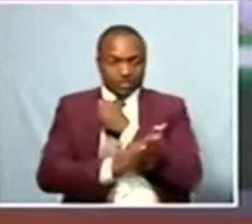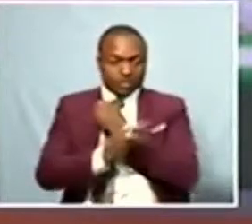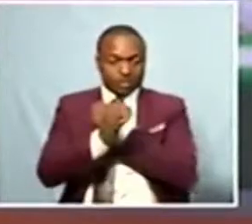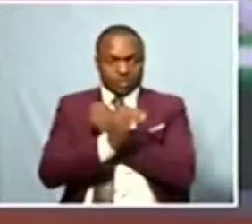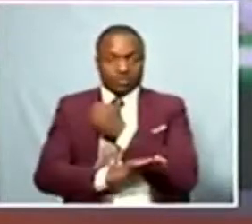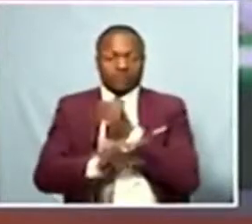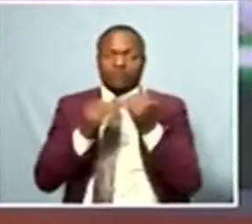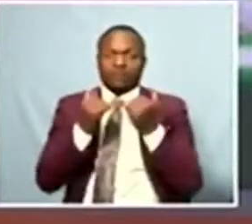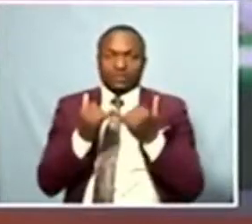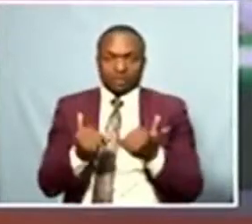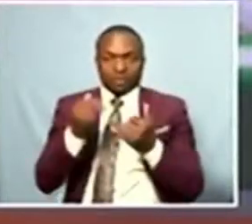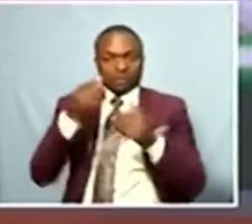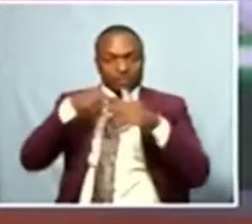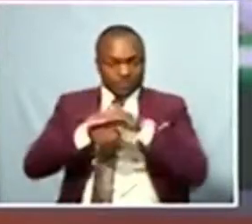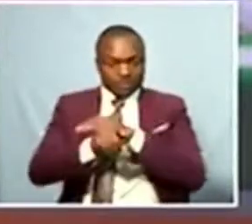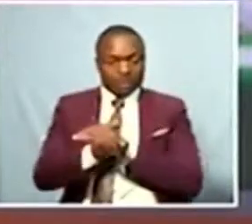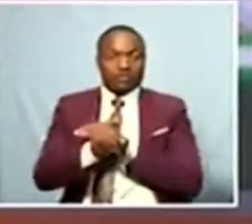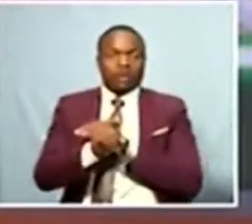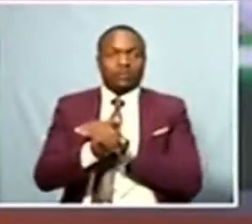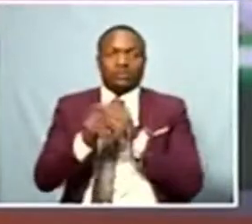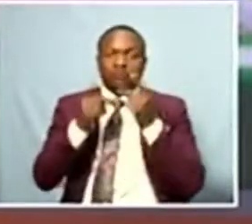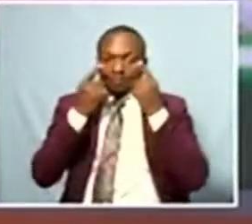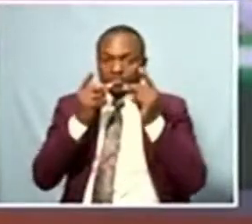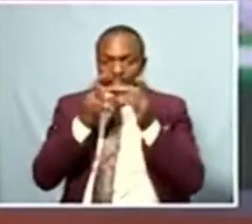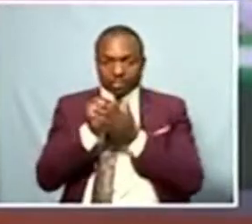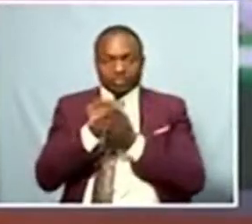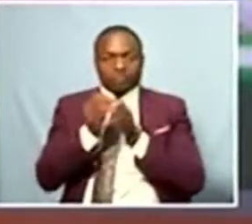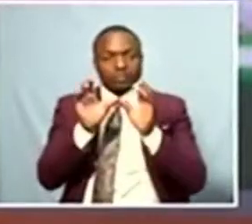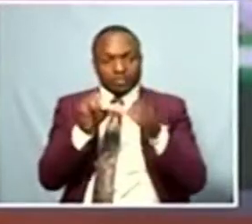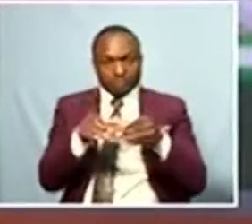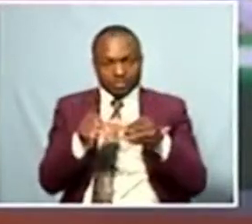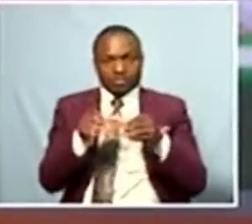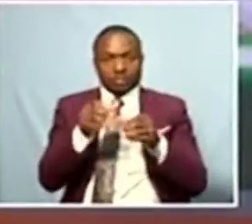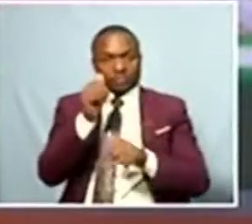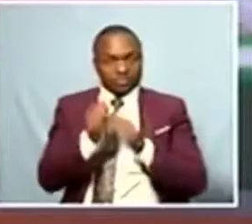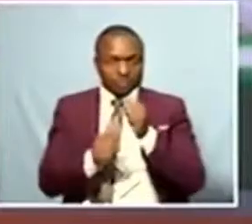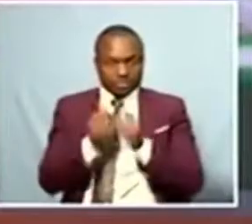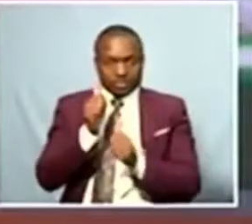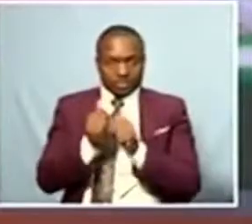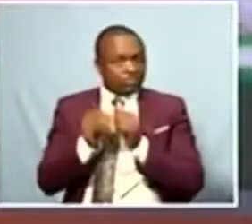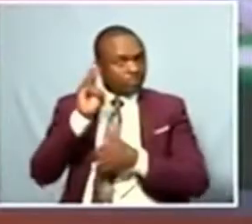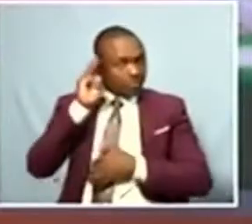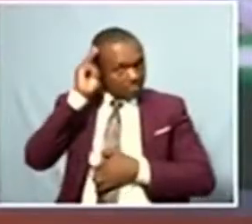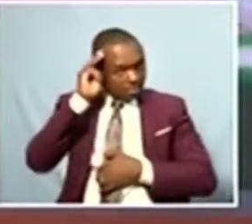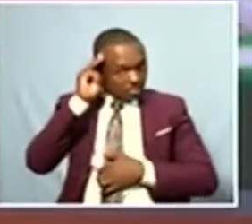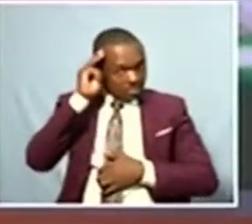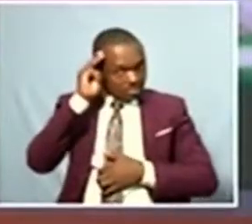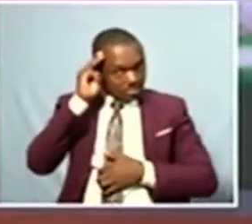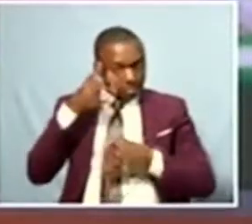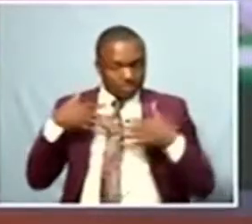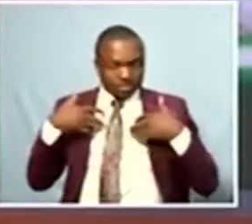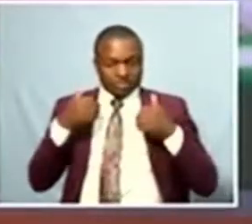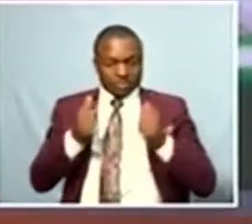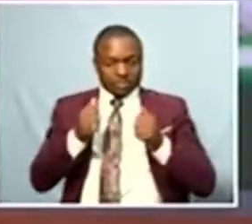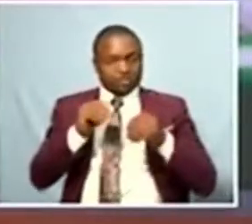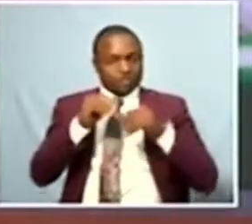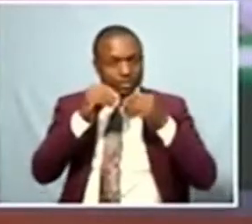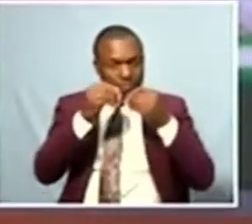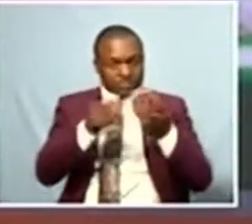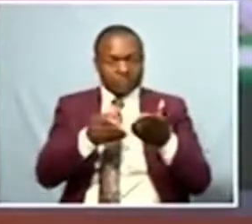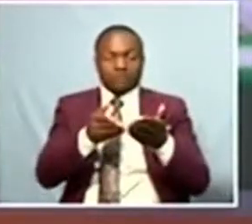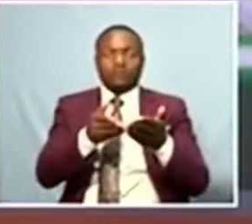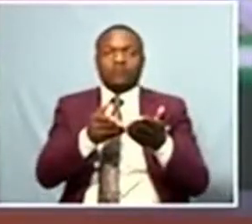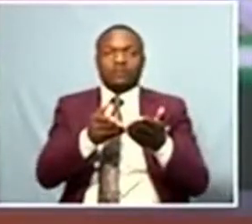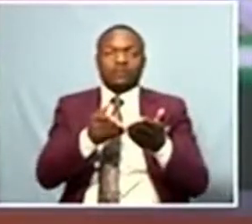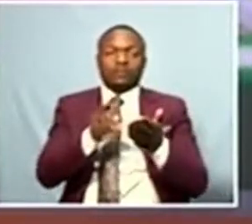And just now we will be crossing over to the Public Accounts Committee, in which the Ministry of Health is making an appearance